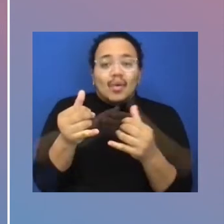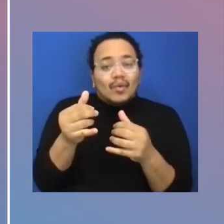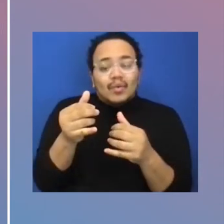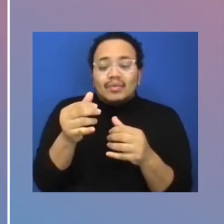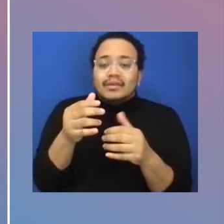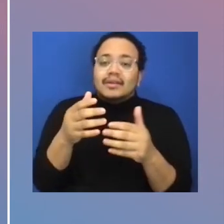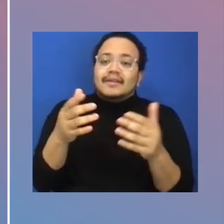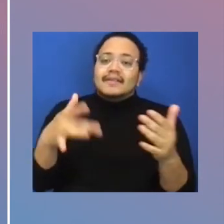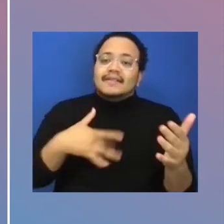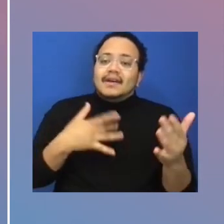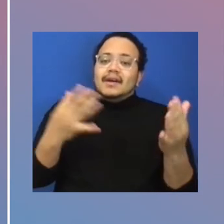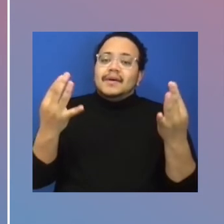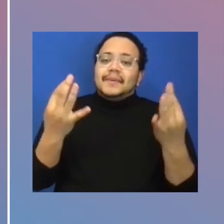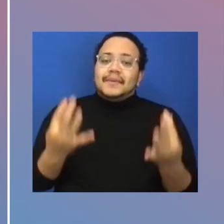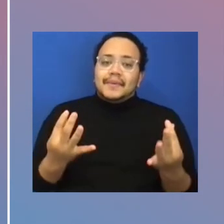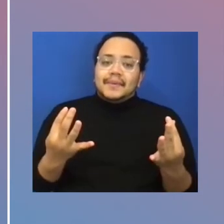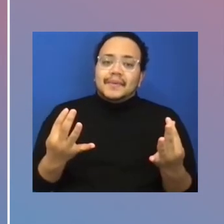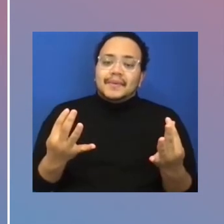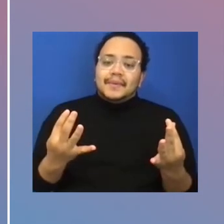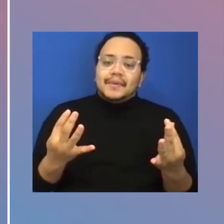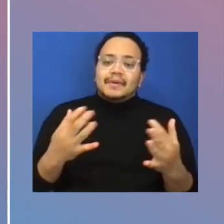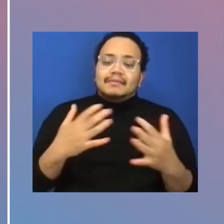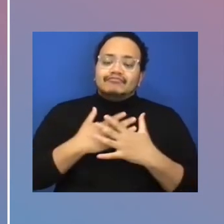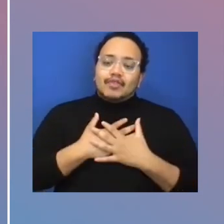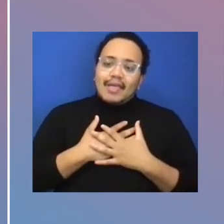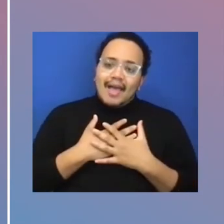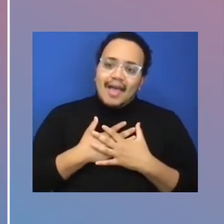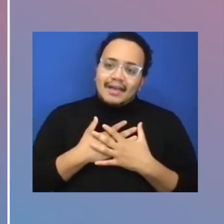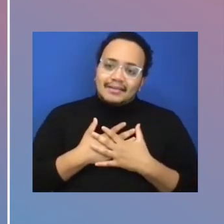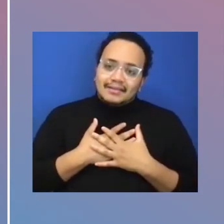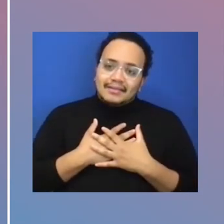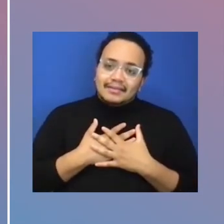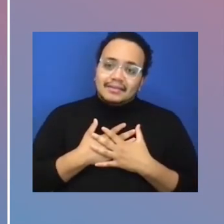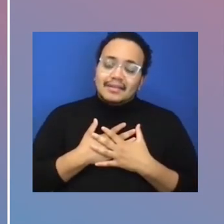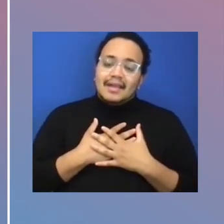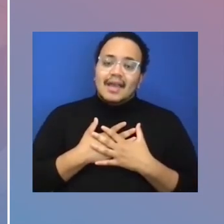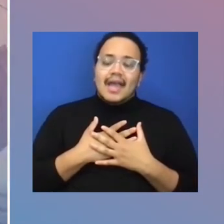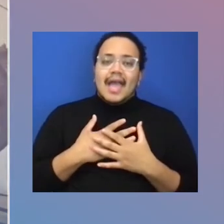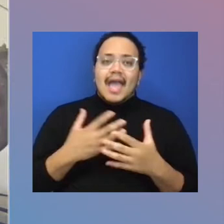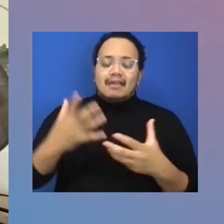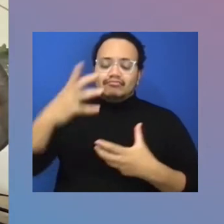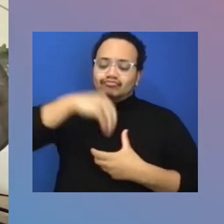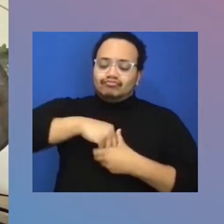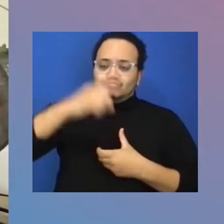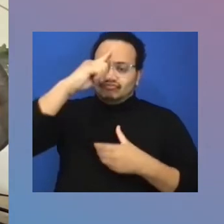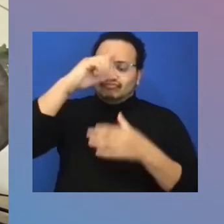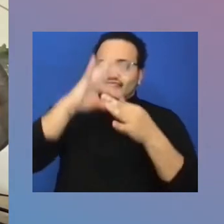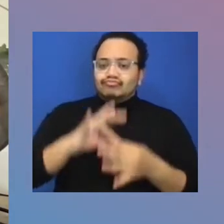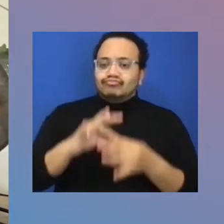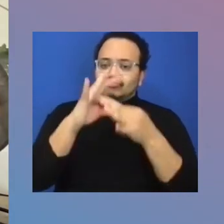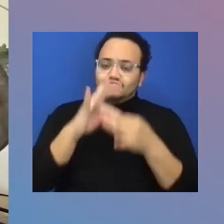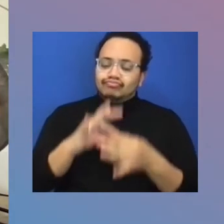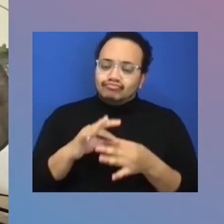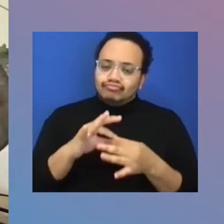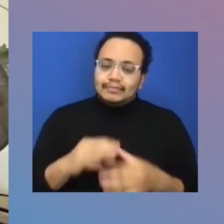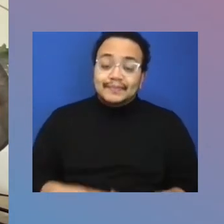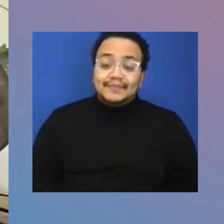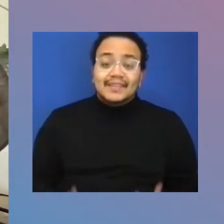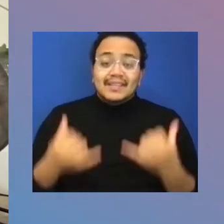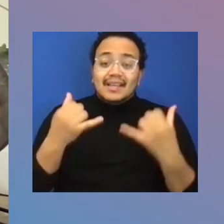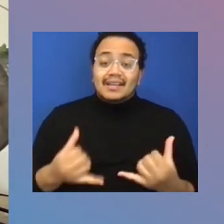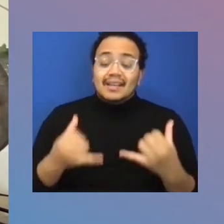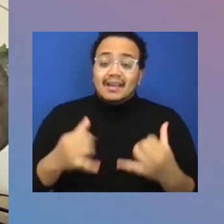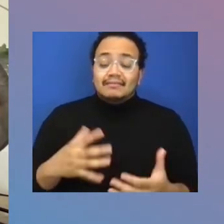community. Be guided into relaxation and into your own power. Taking a deep